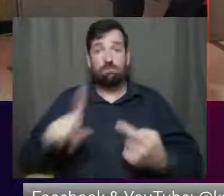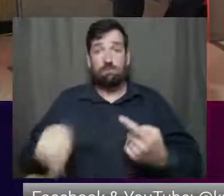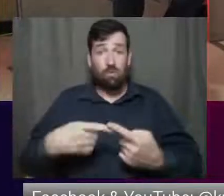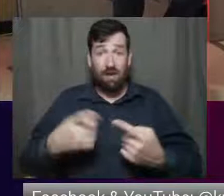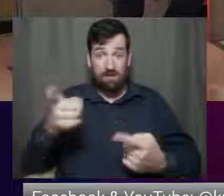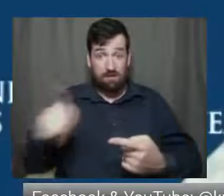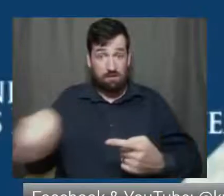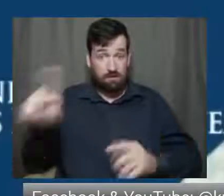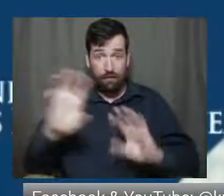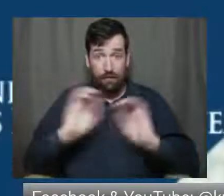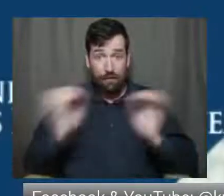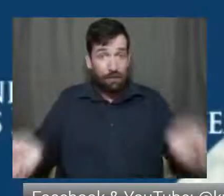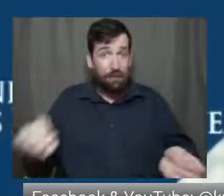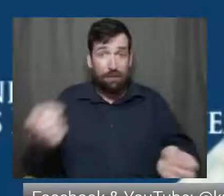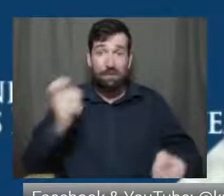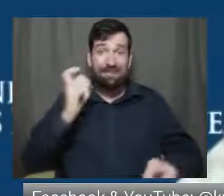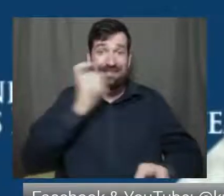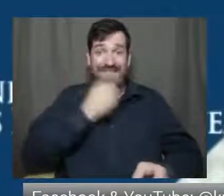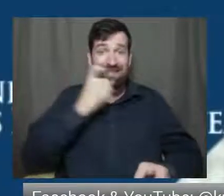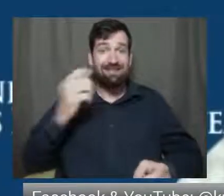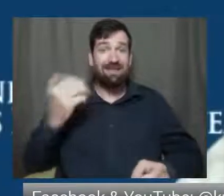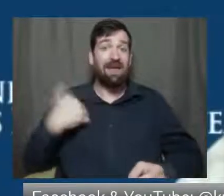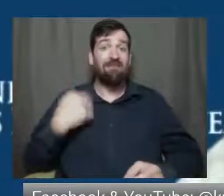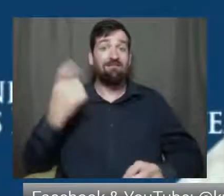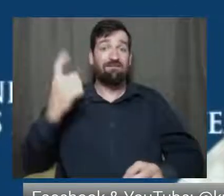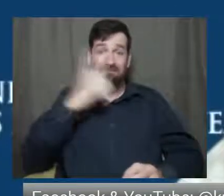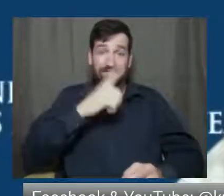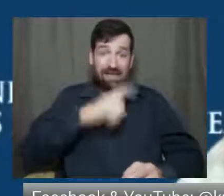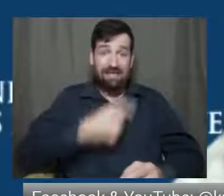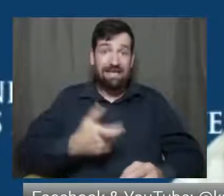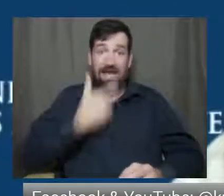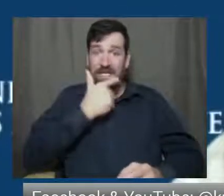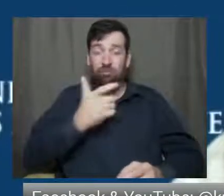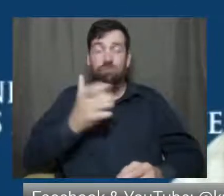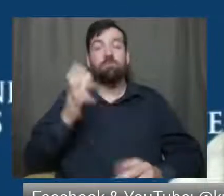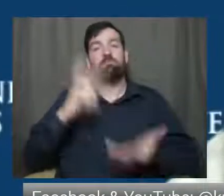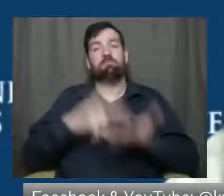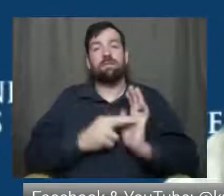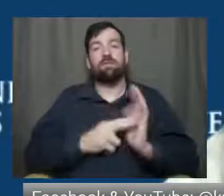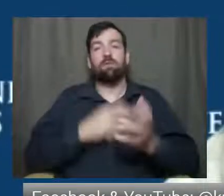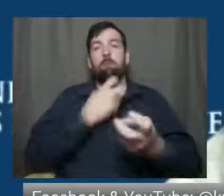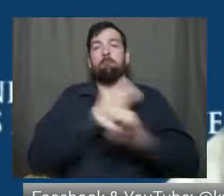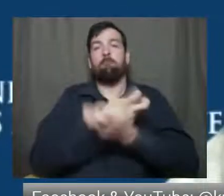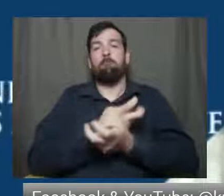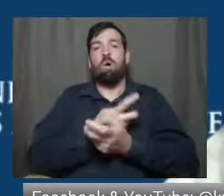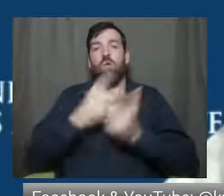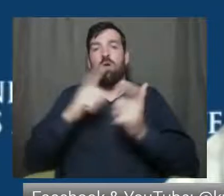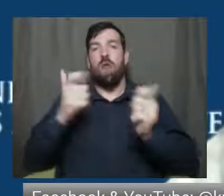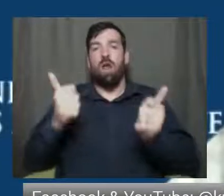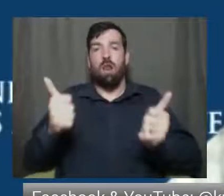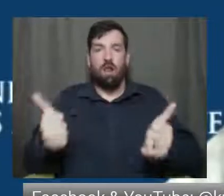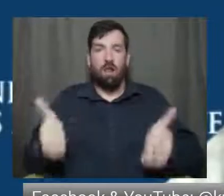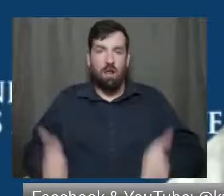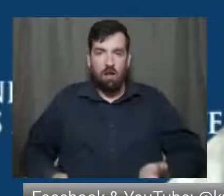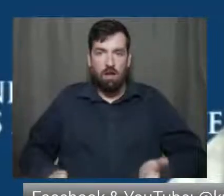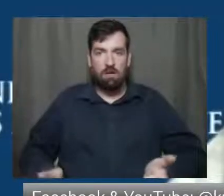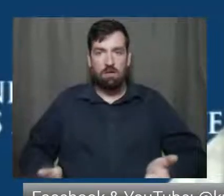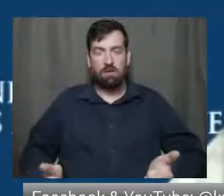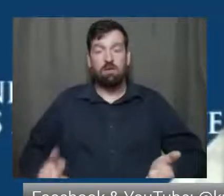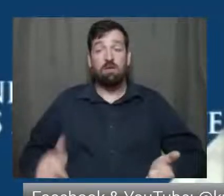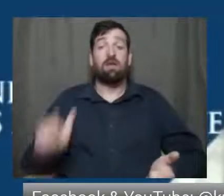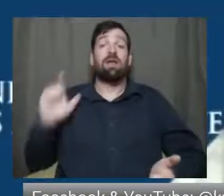and you have dentures, you're gonna have a continued bone loss that will